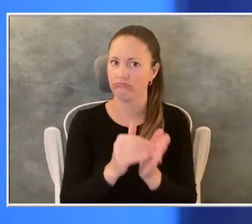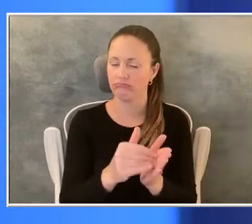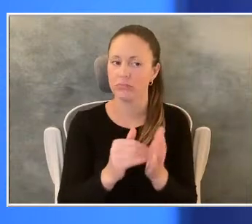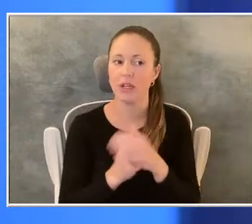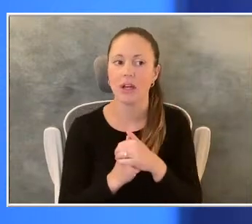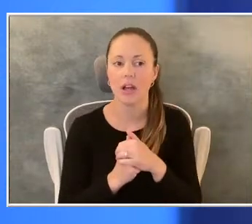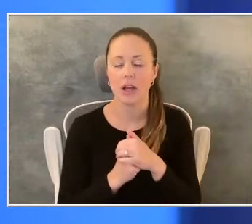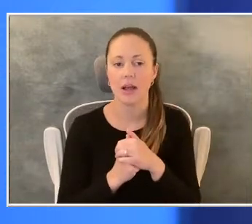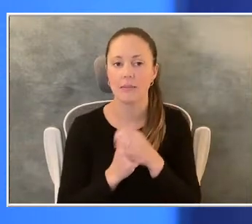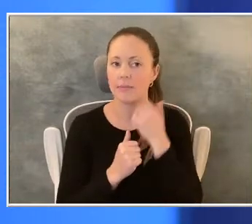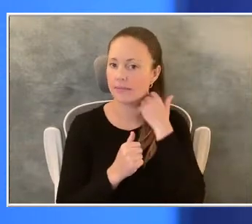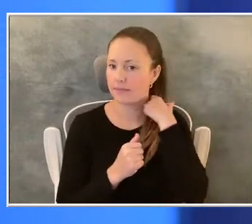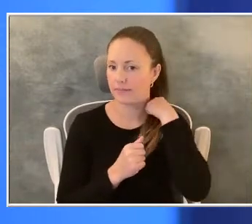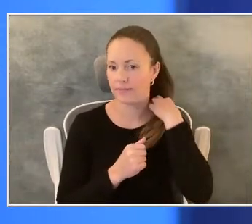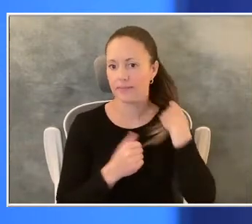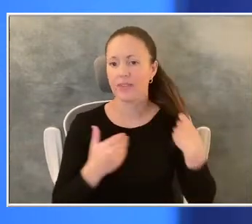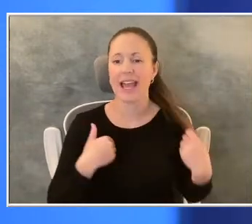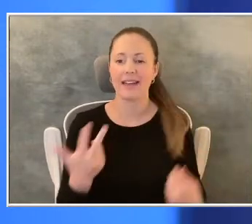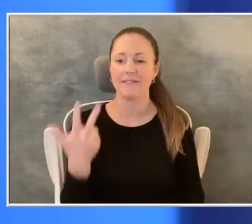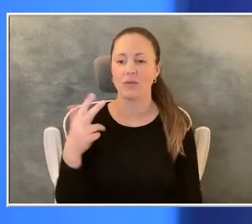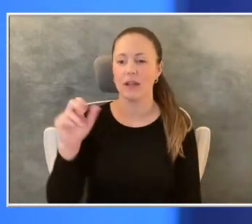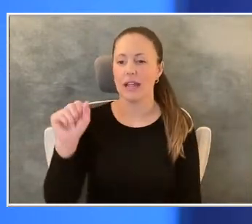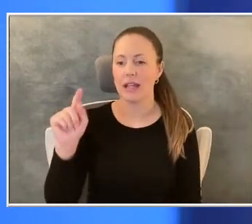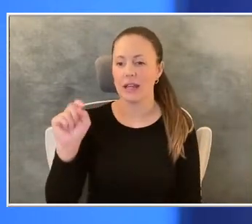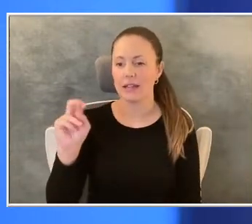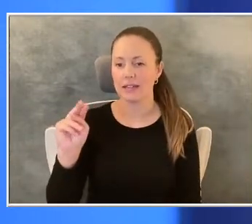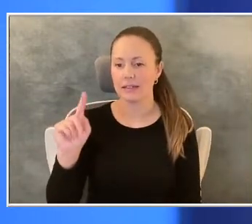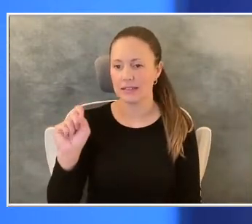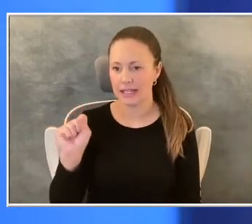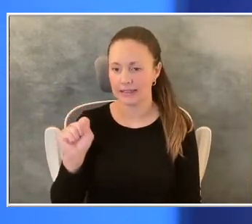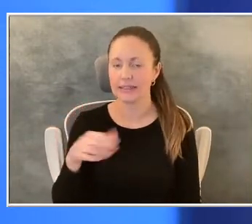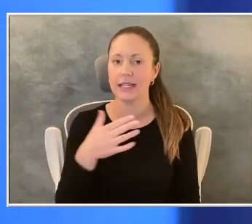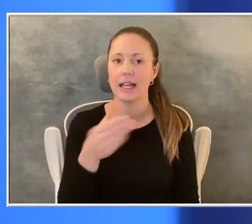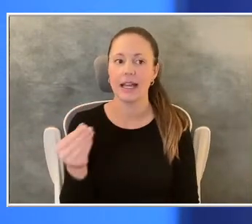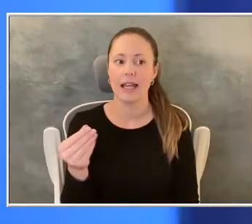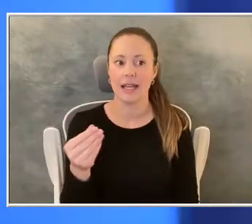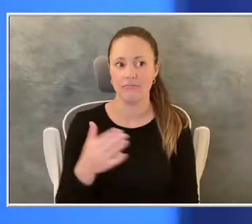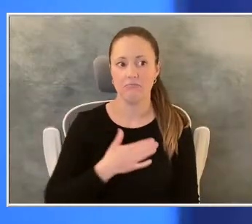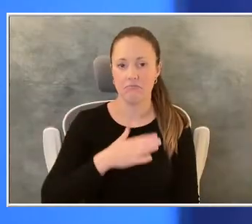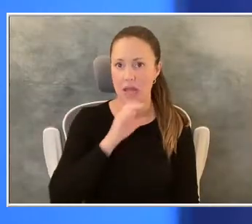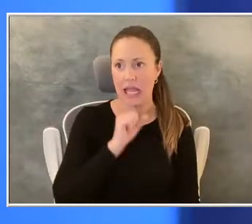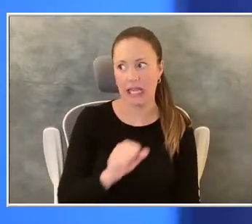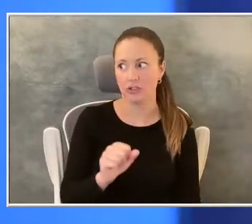Because I have 3 stents, and my age, I'm 68 now.